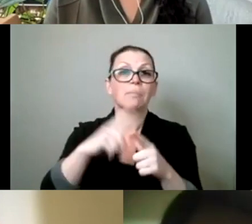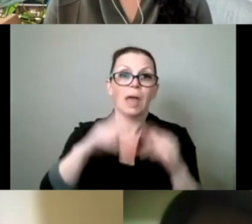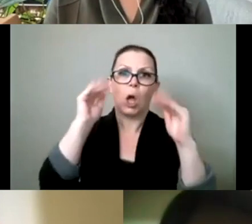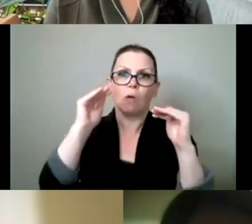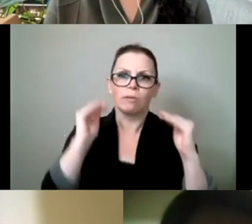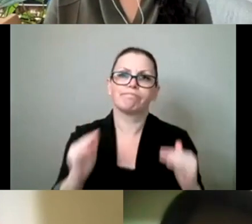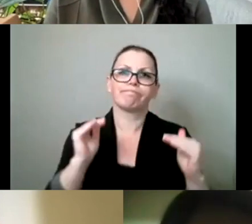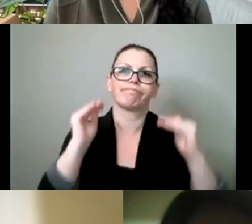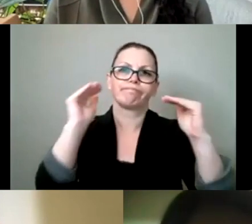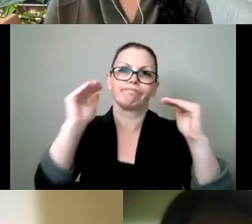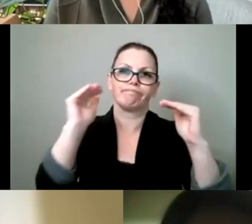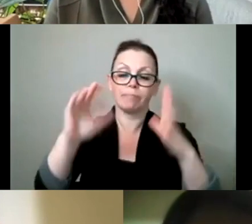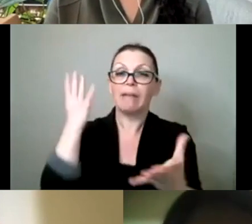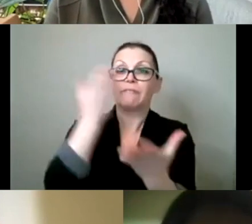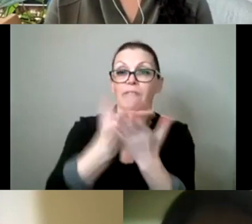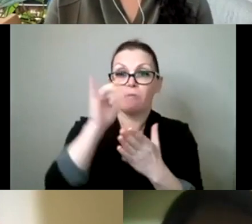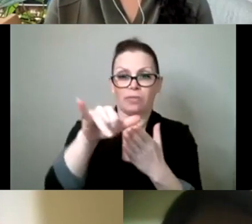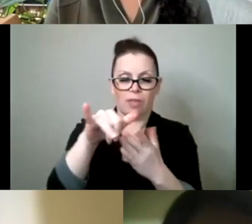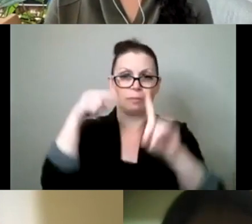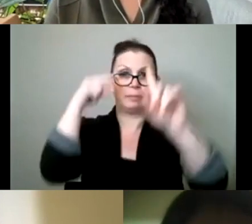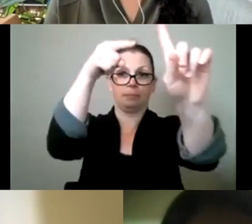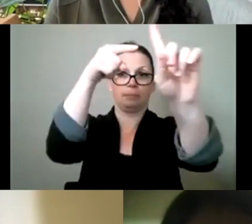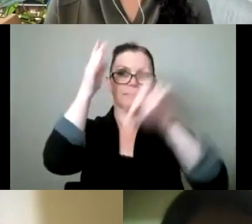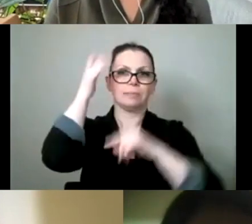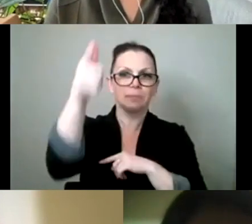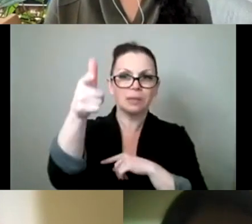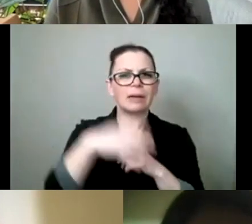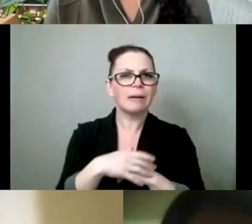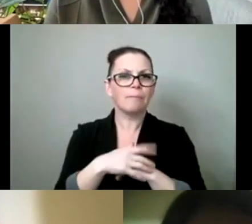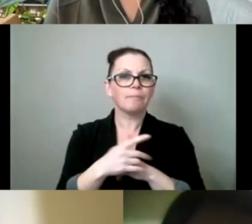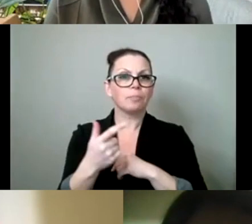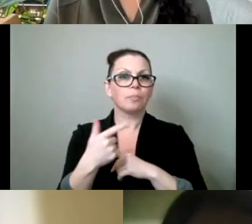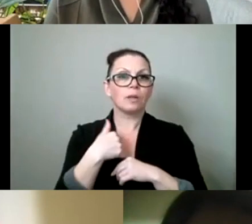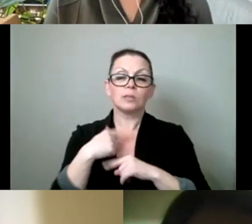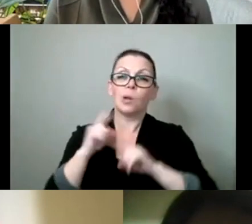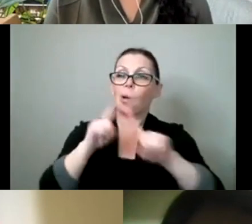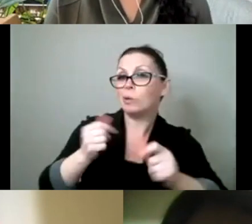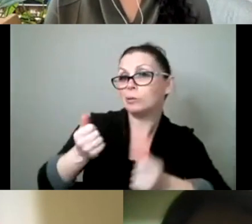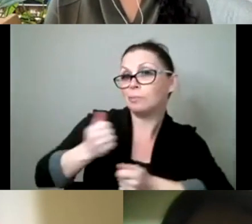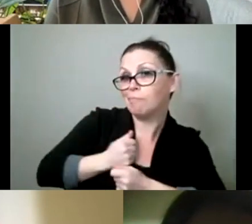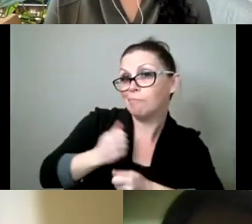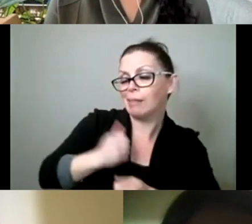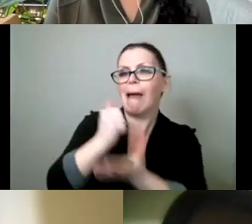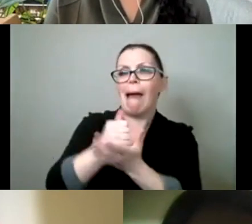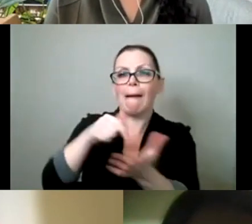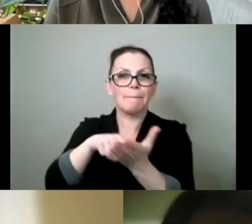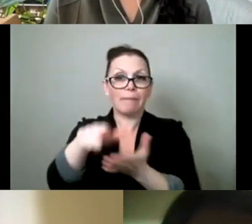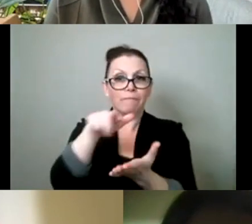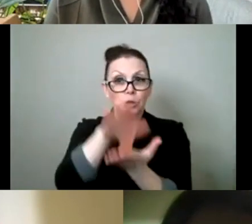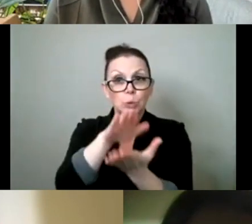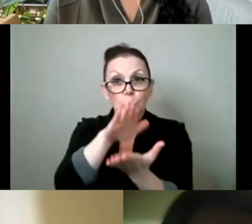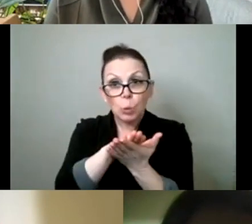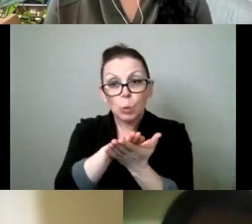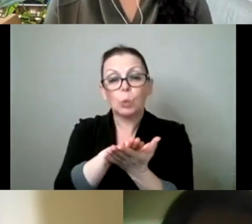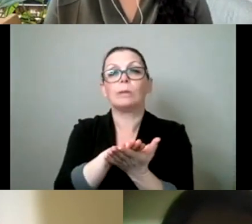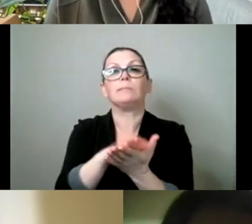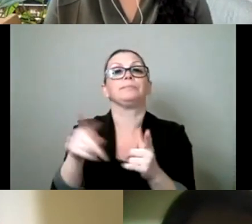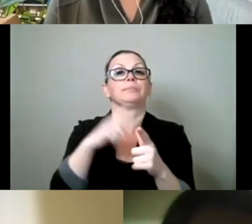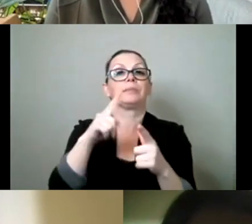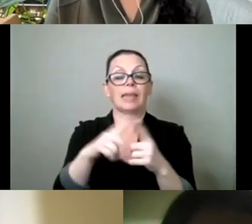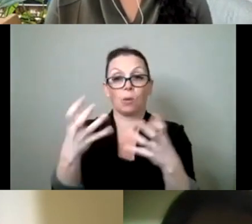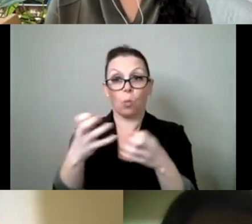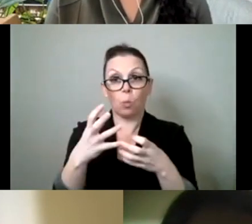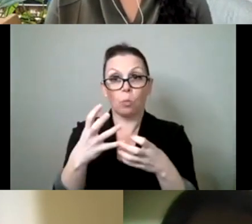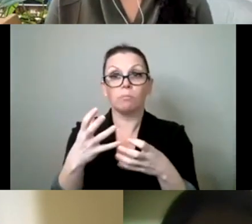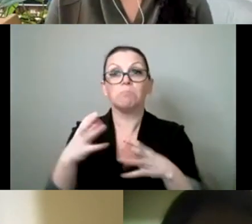way into that. And then I was, you know, I was on par. I went to the military to help pay for school. Then I was going to get out,